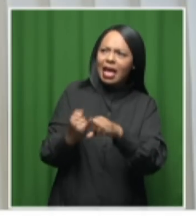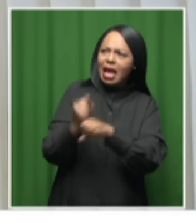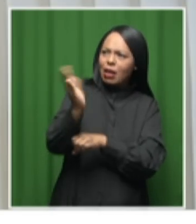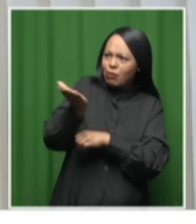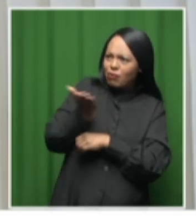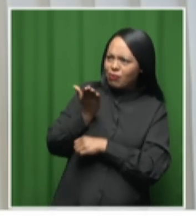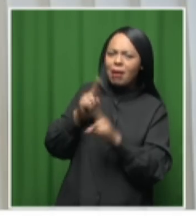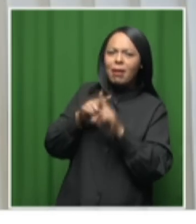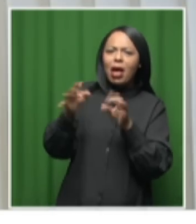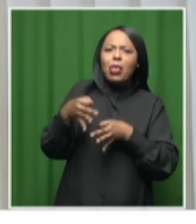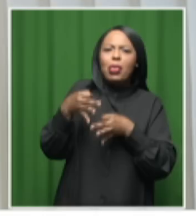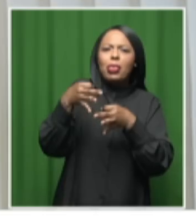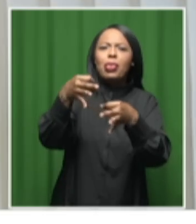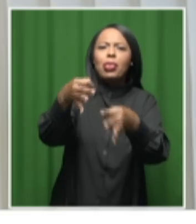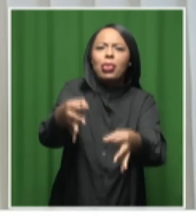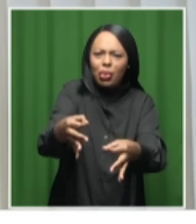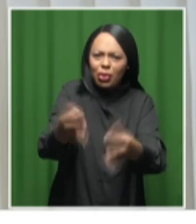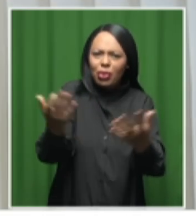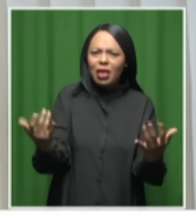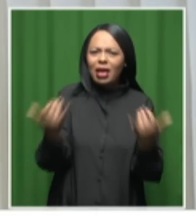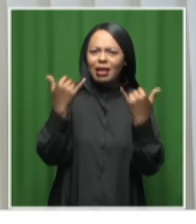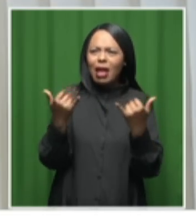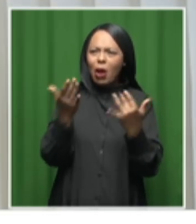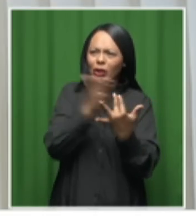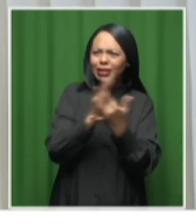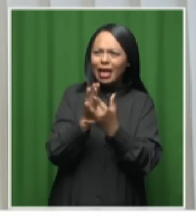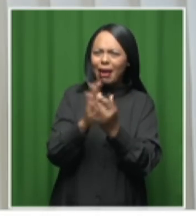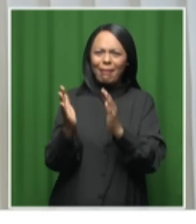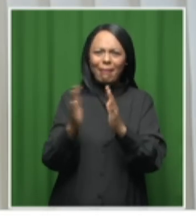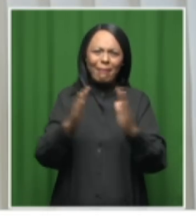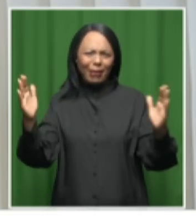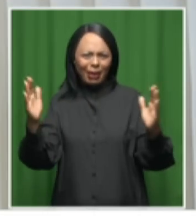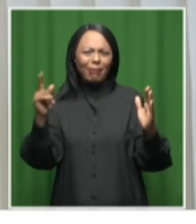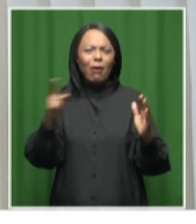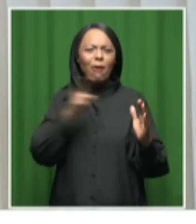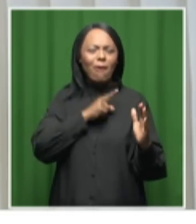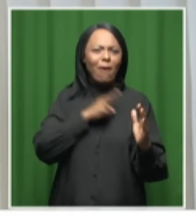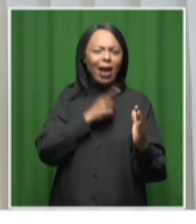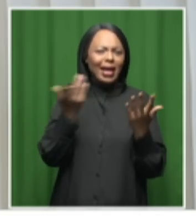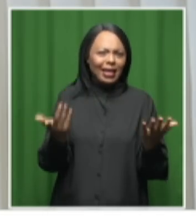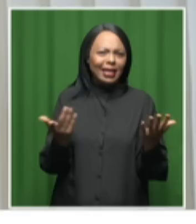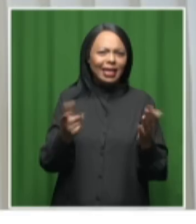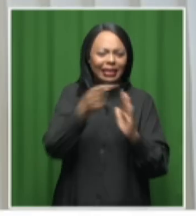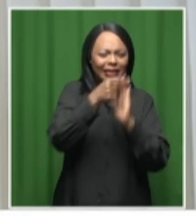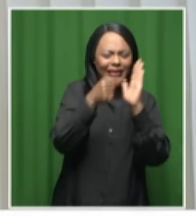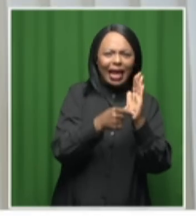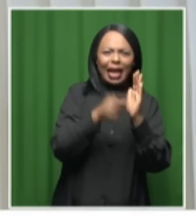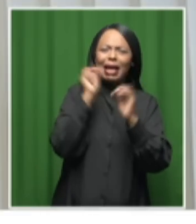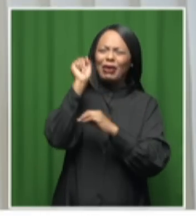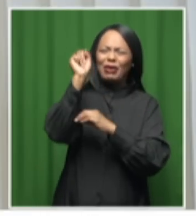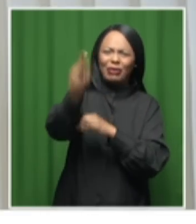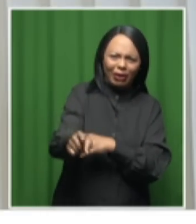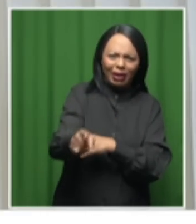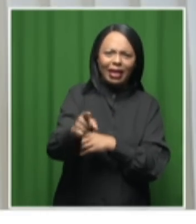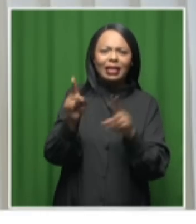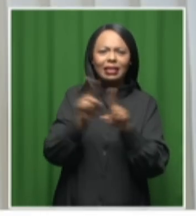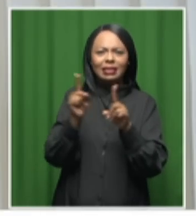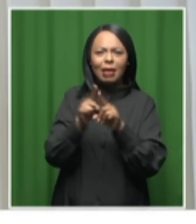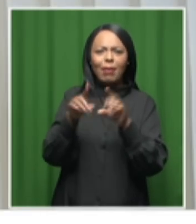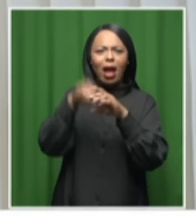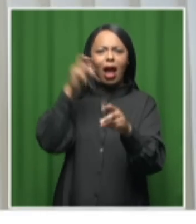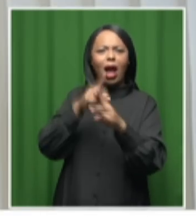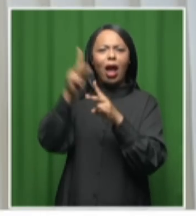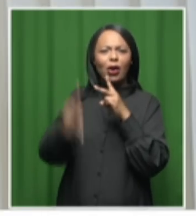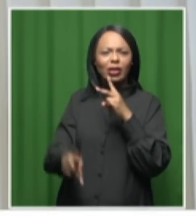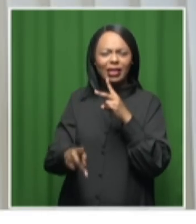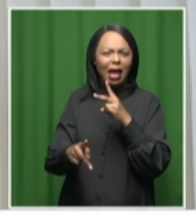But there's a lapse of time that takes place between that particular application being submitted and the hearing date and the delivery of the outcome.